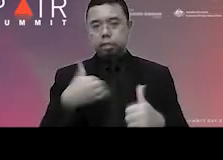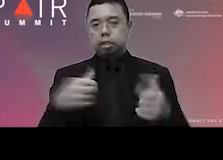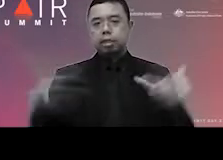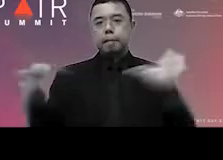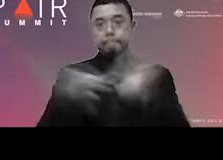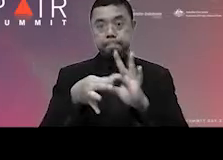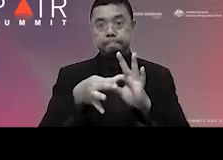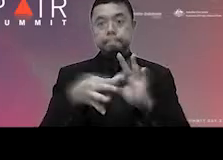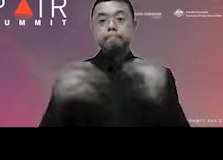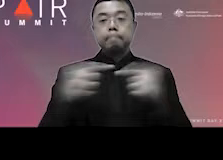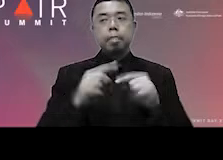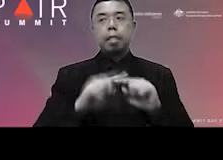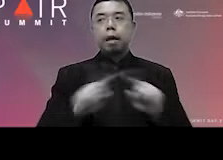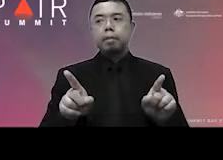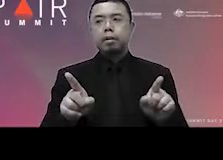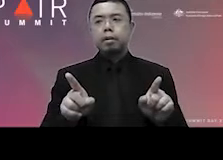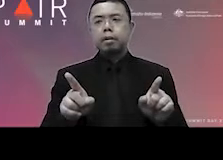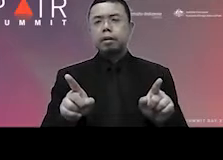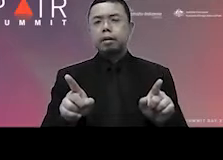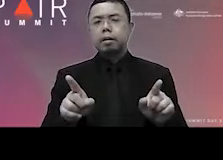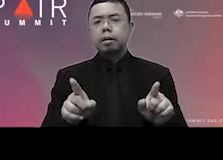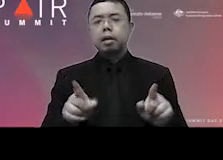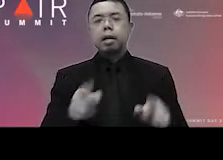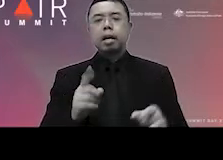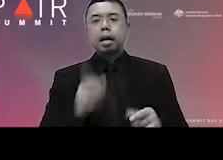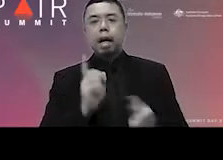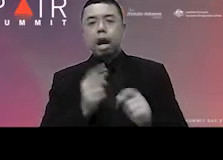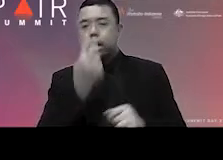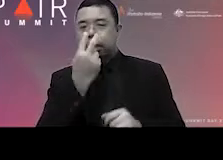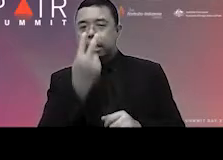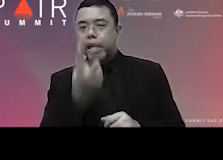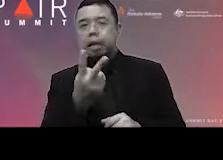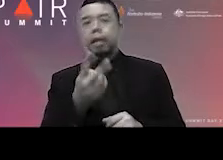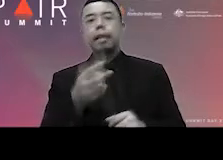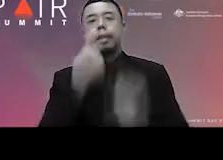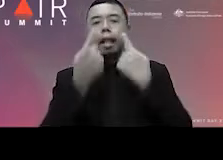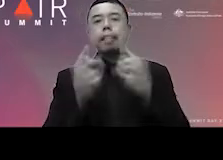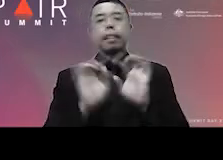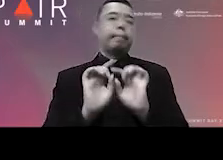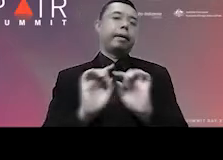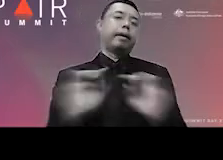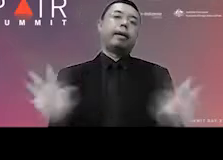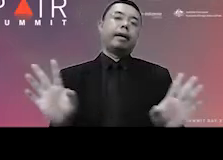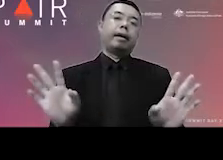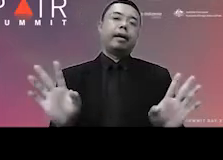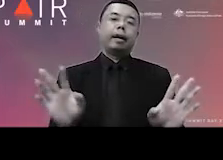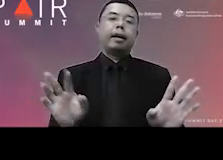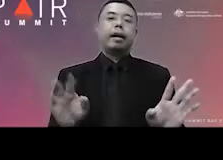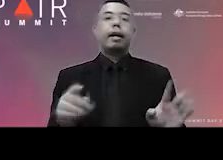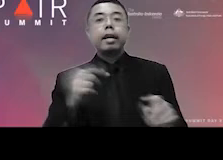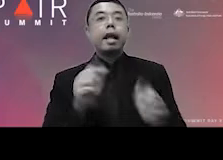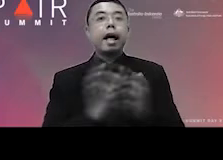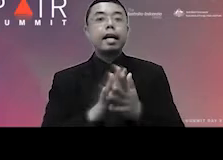flow, they did not. The difference between ideal and actual is the fast communication line using